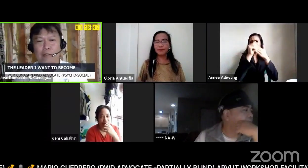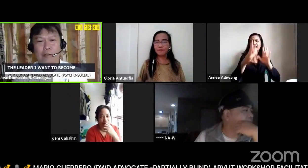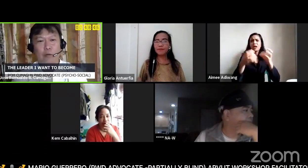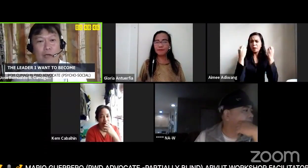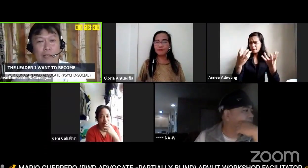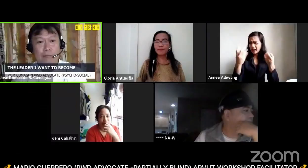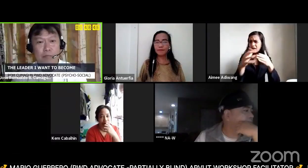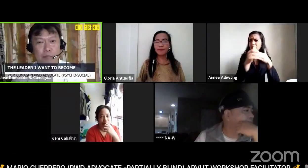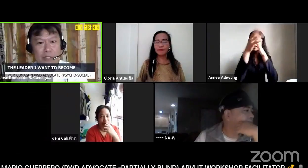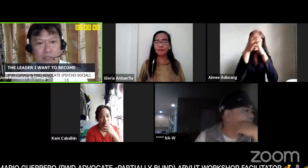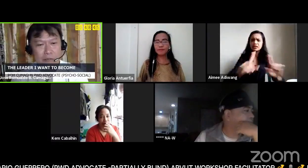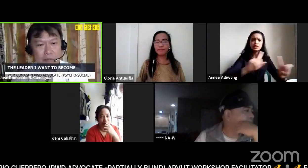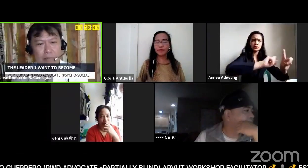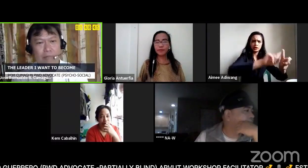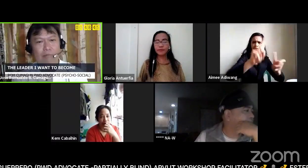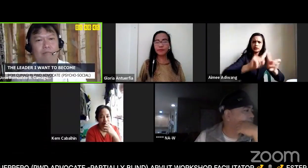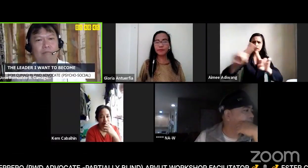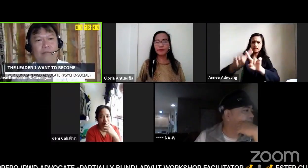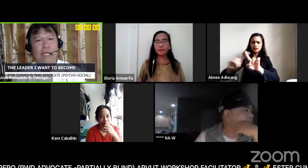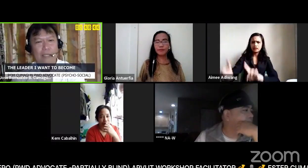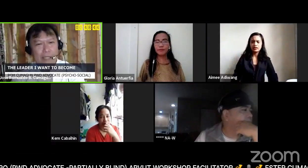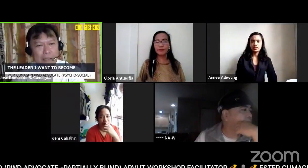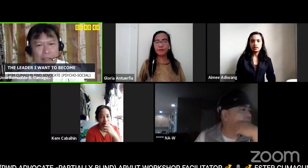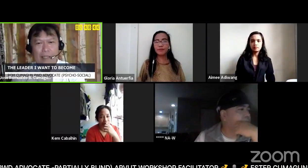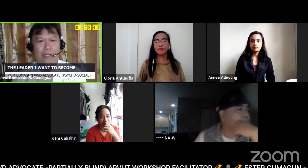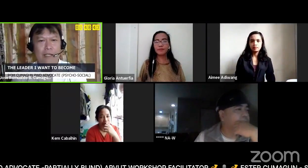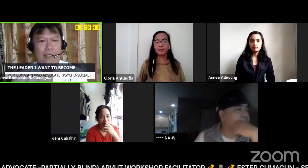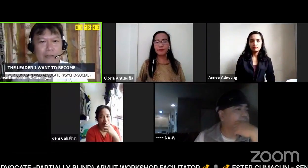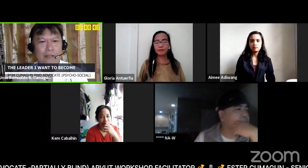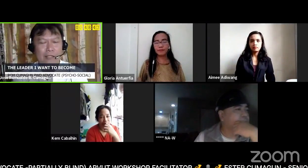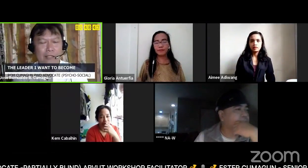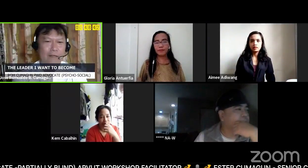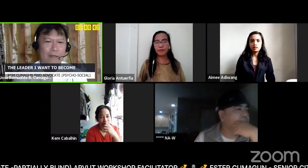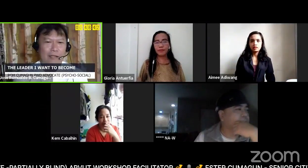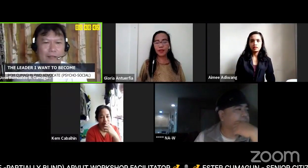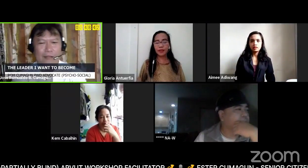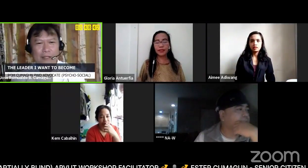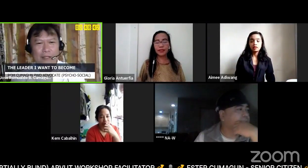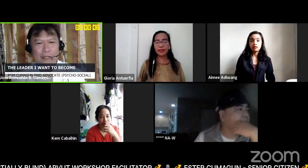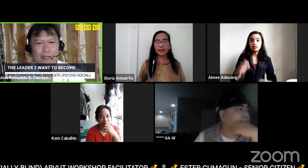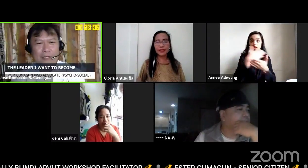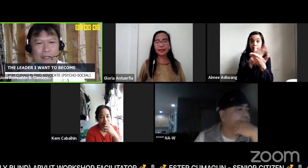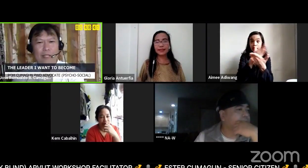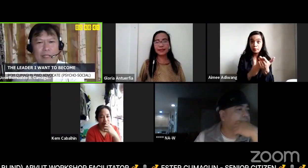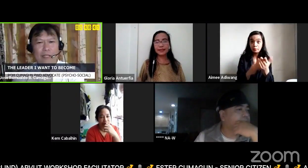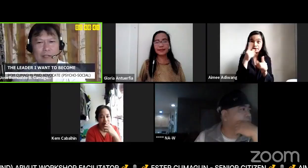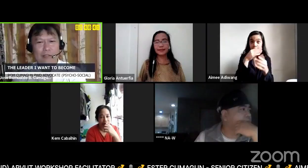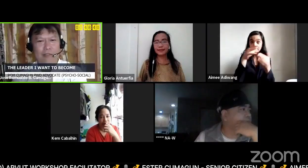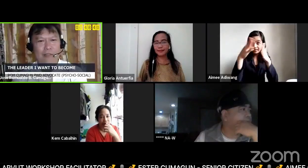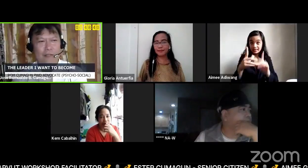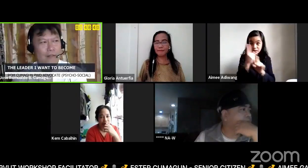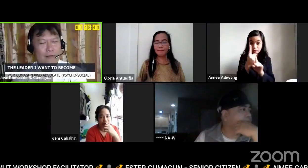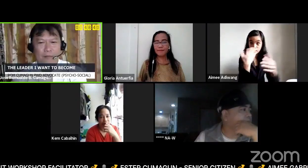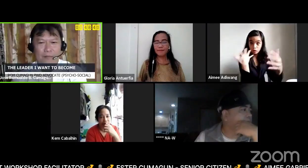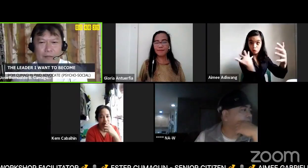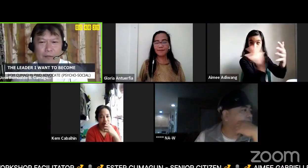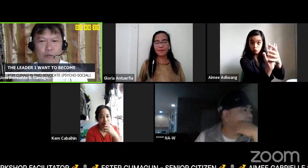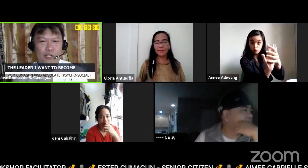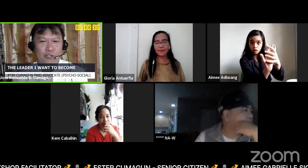leaders who are imprisoned and yet leading a country, di ba? Yes, There yes, are some